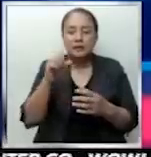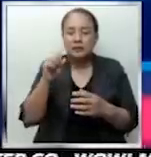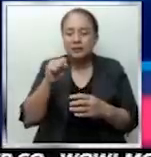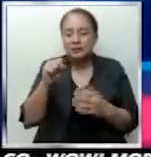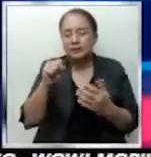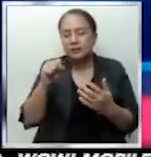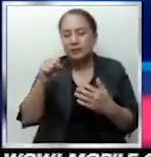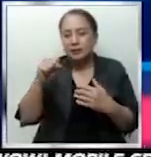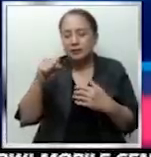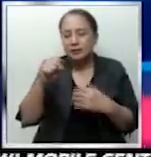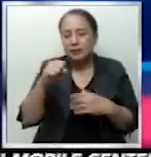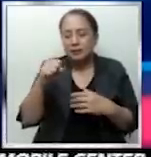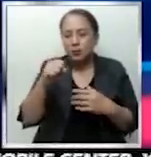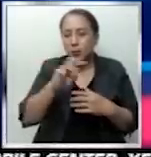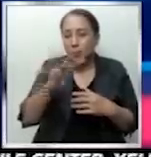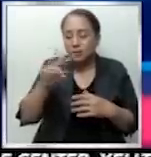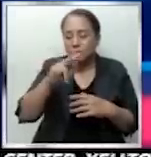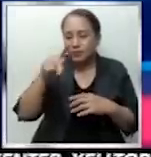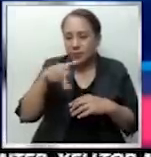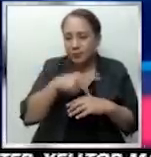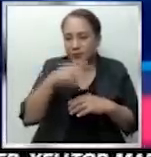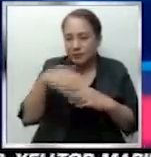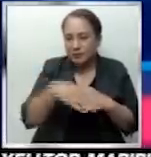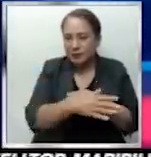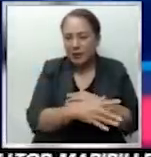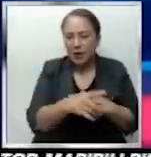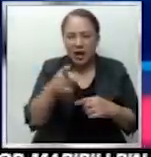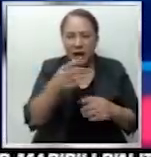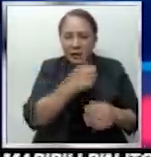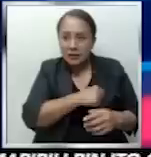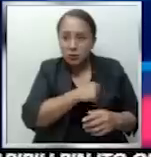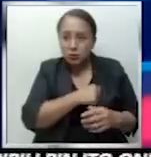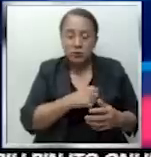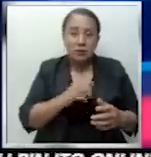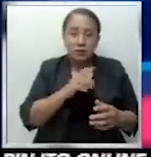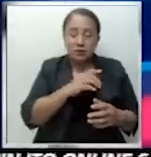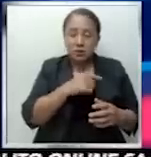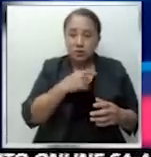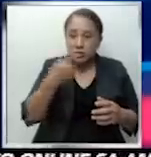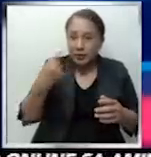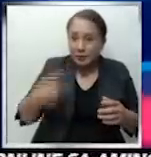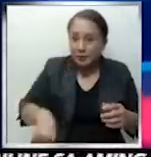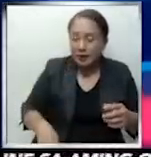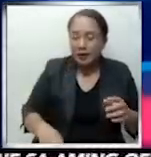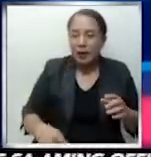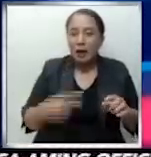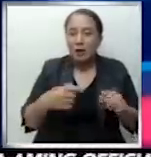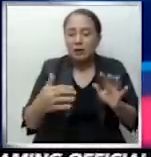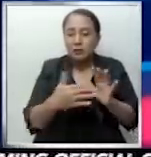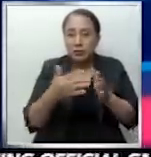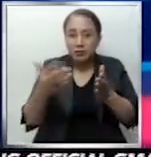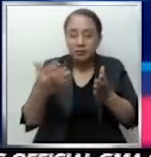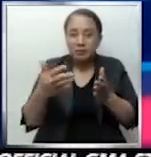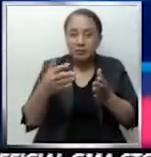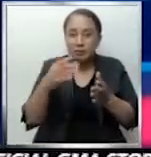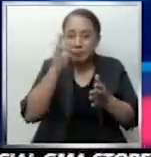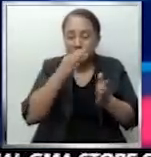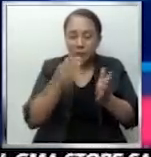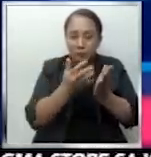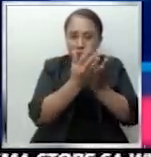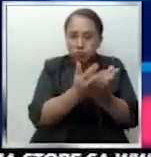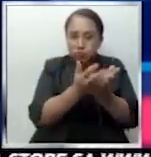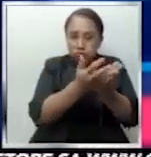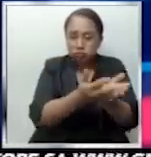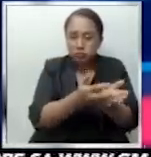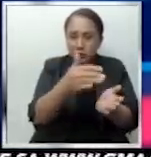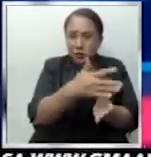Sea is known here, aggressive behavior against innocent fisher folk where there's no EDCA site at all.